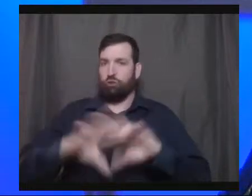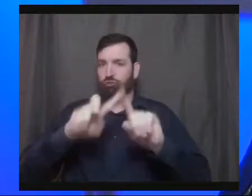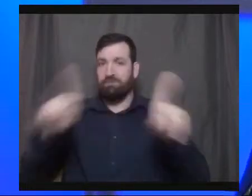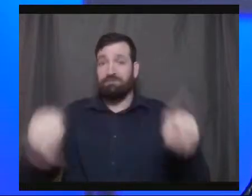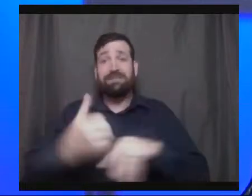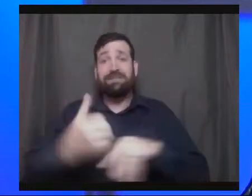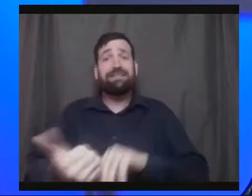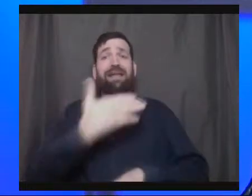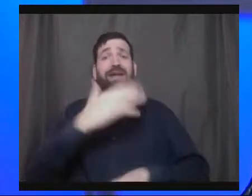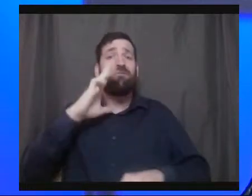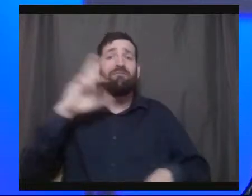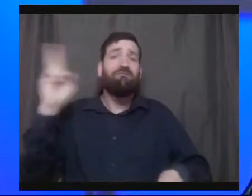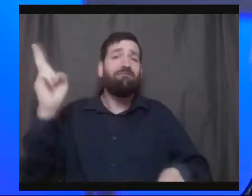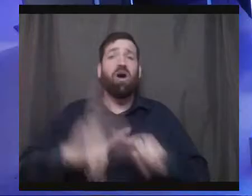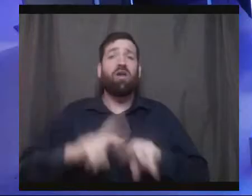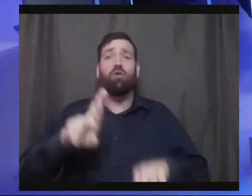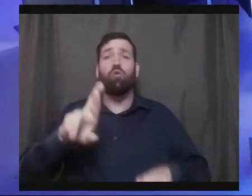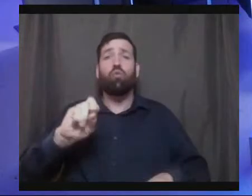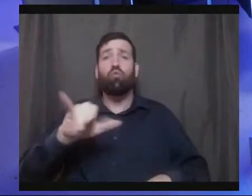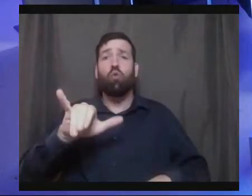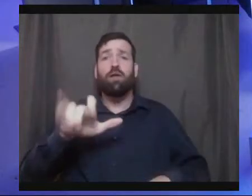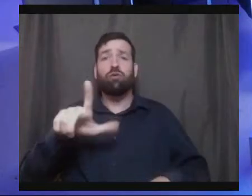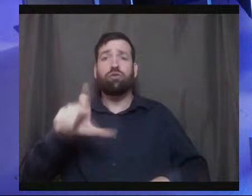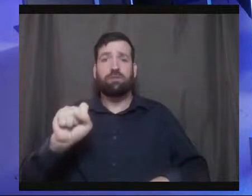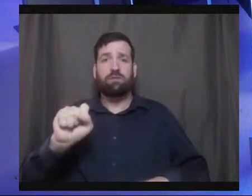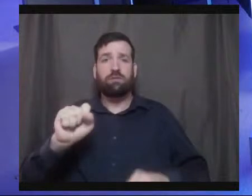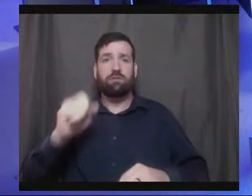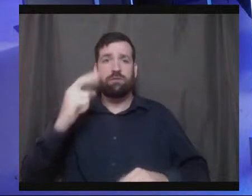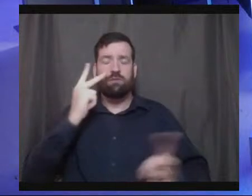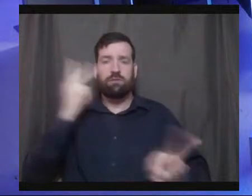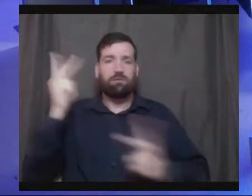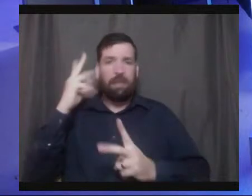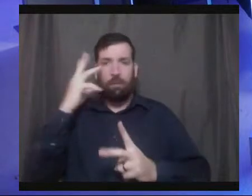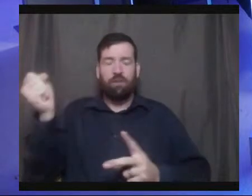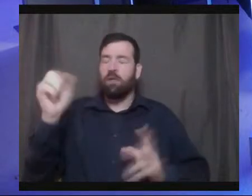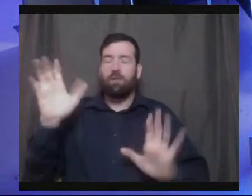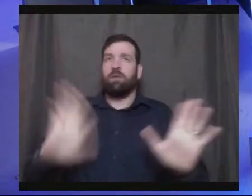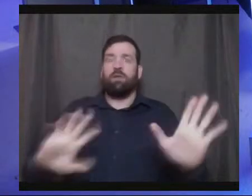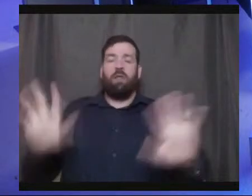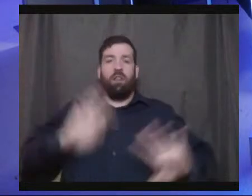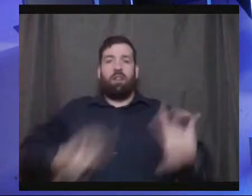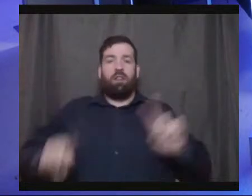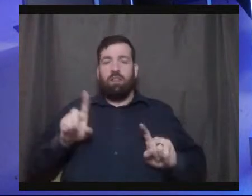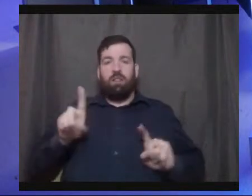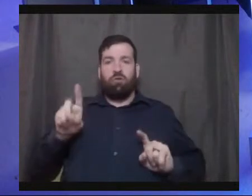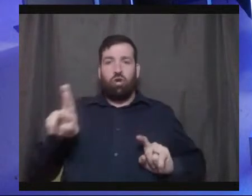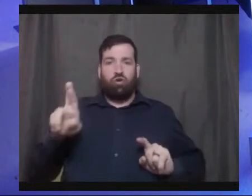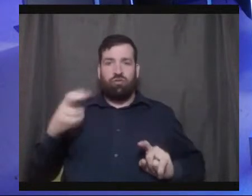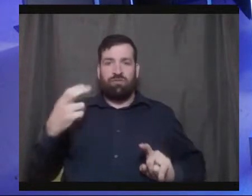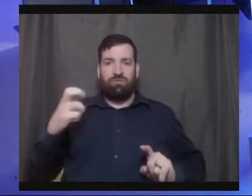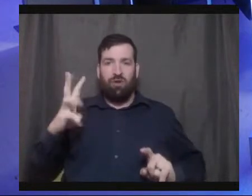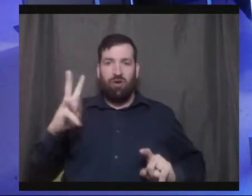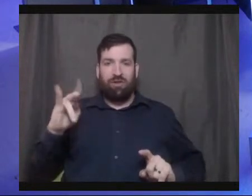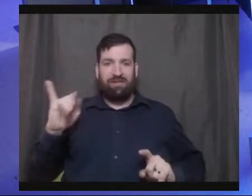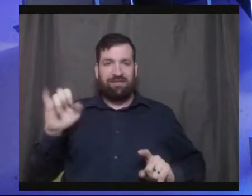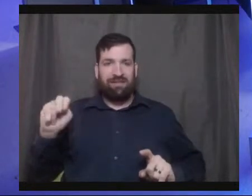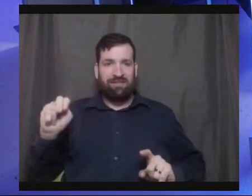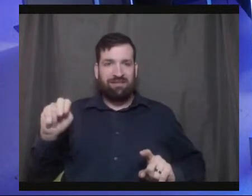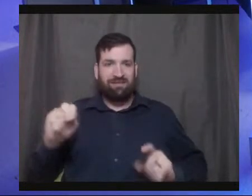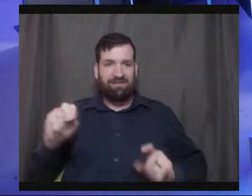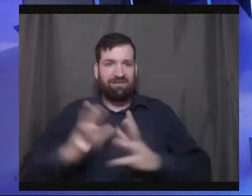memories. Dr. Hawkinson just got me all wound up. Now he's back onto the Jayhawks. Improvisation is okay. He gave